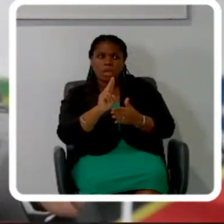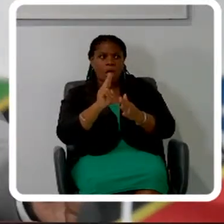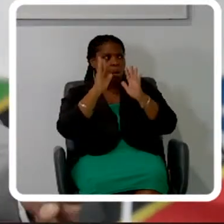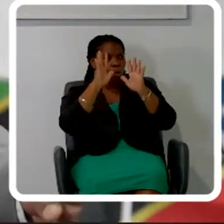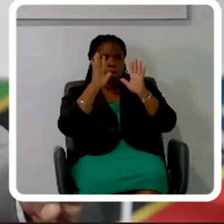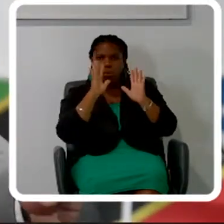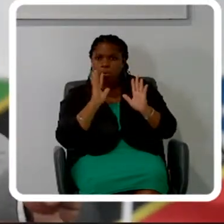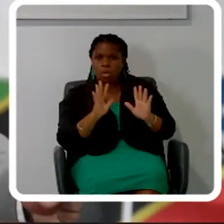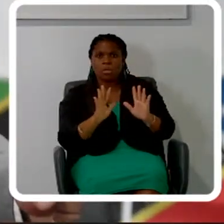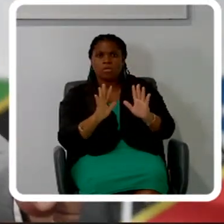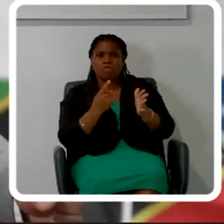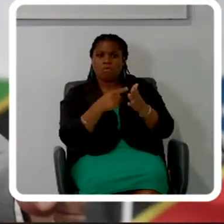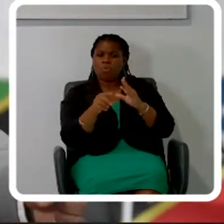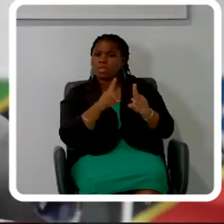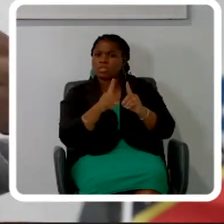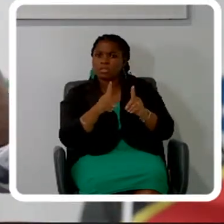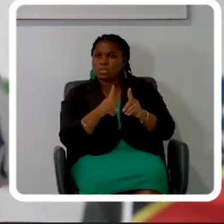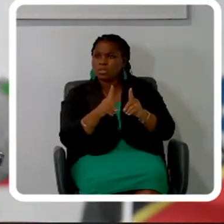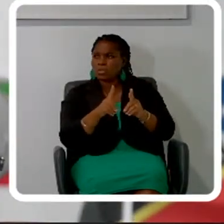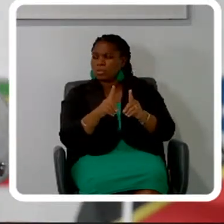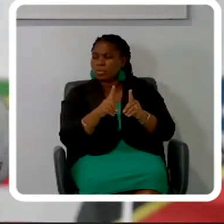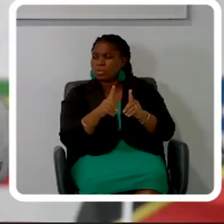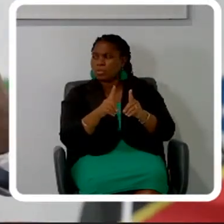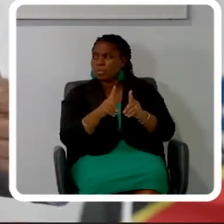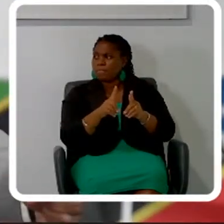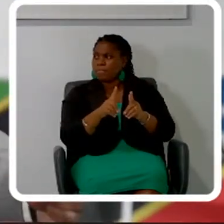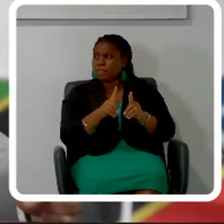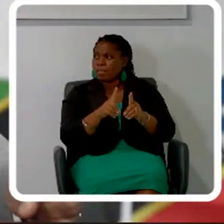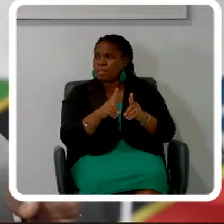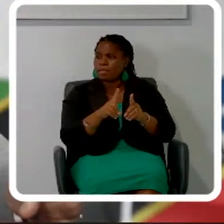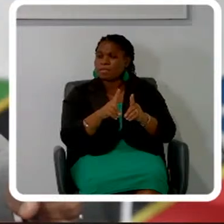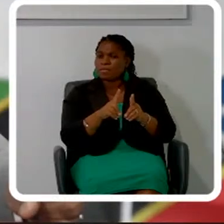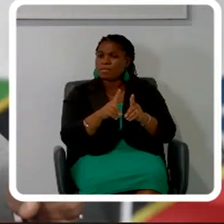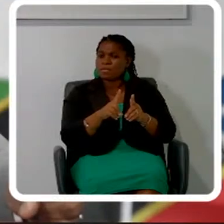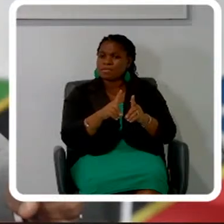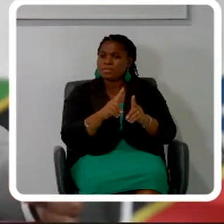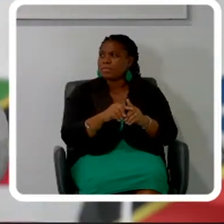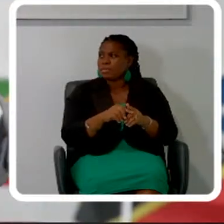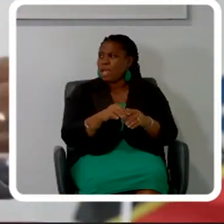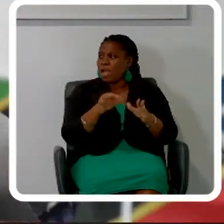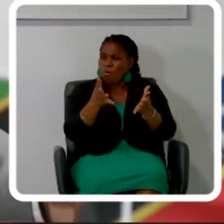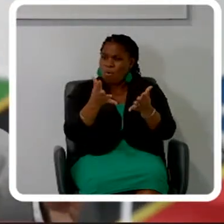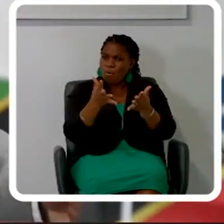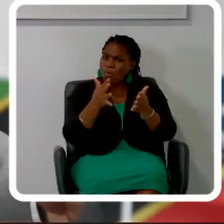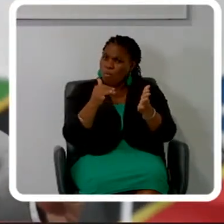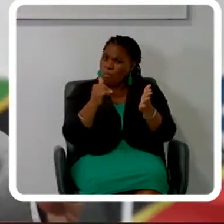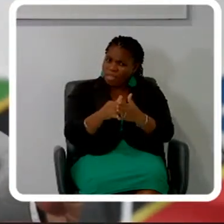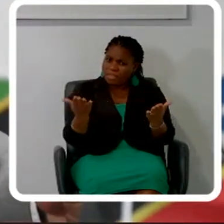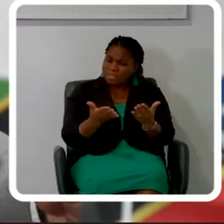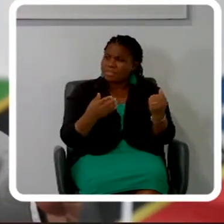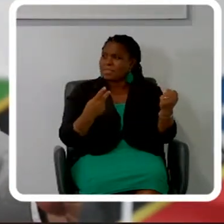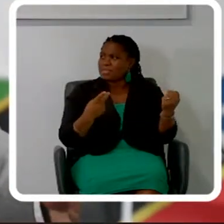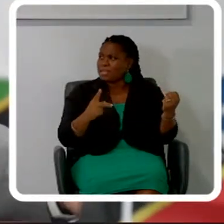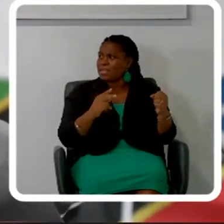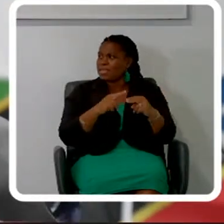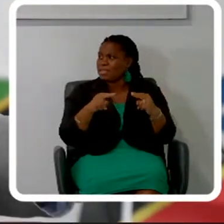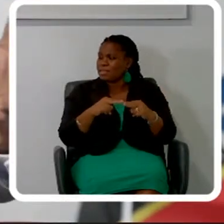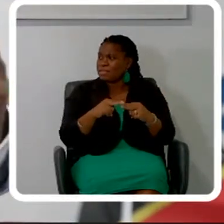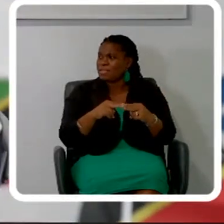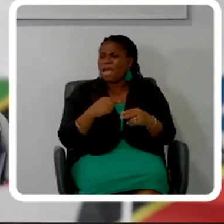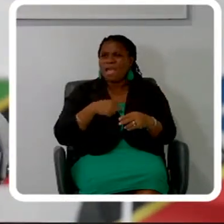amazing what they do there. And that band wants to come to St. Kitts and Nevis and play for the people of St. Kitts and Nevis. I think